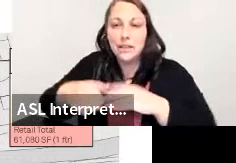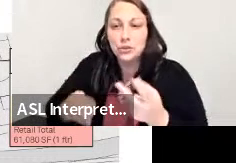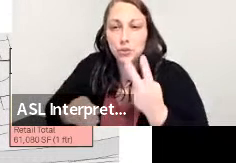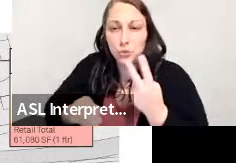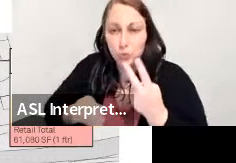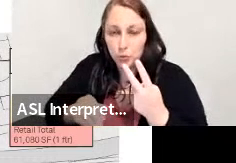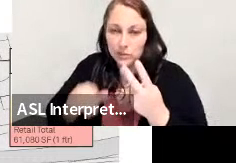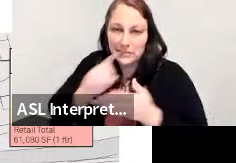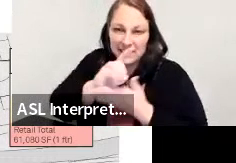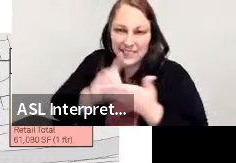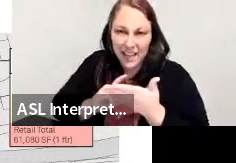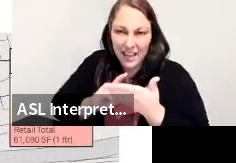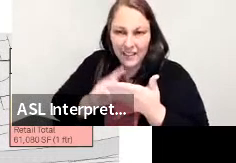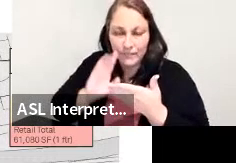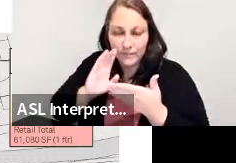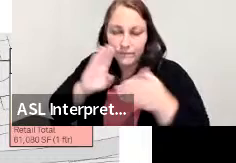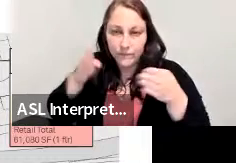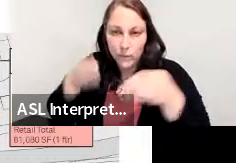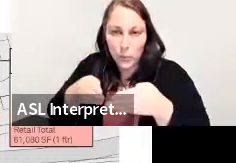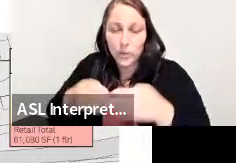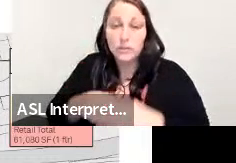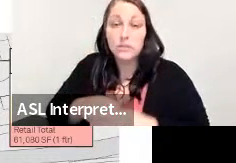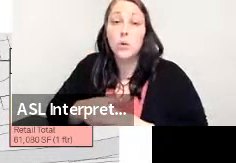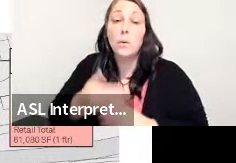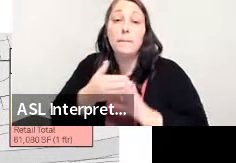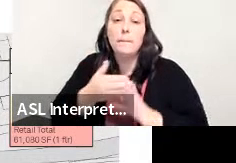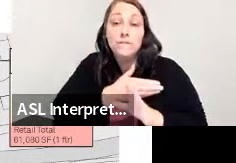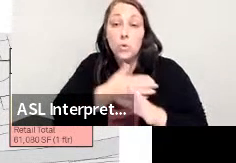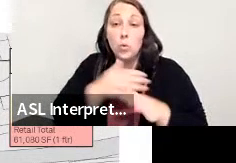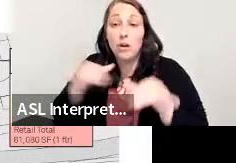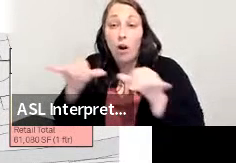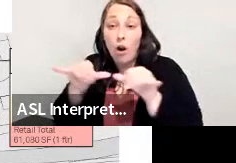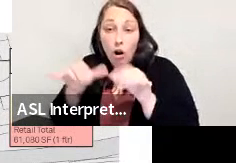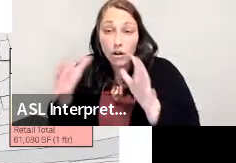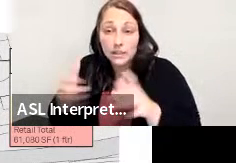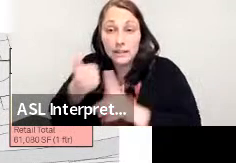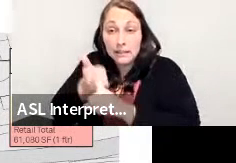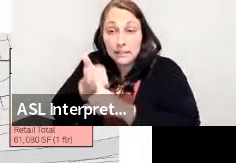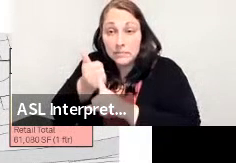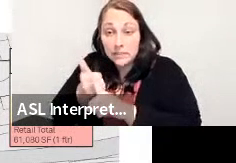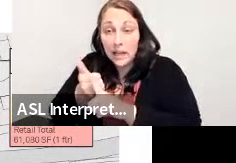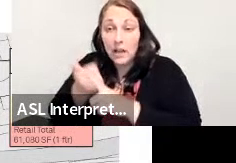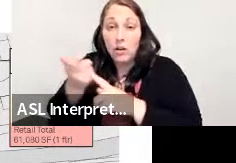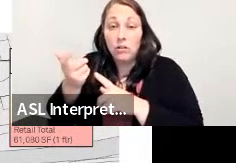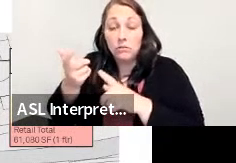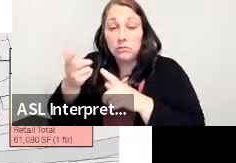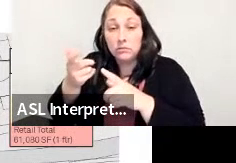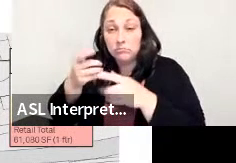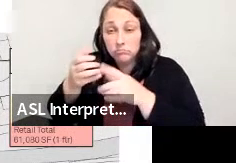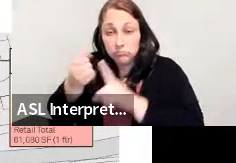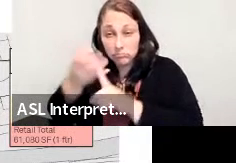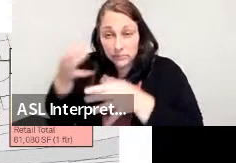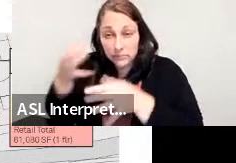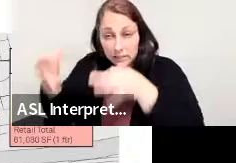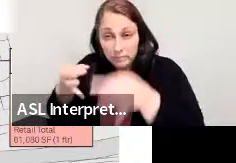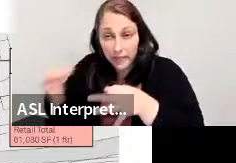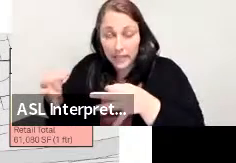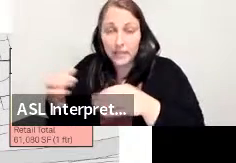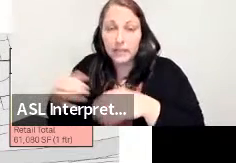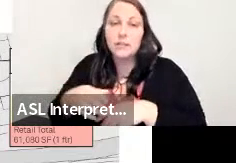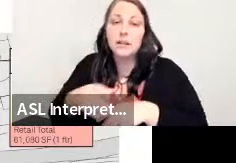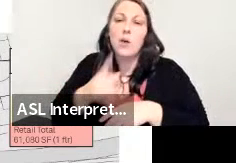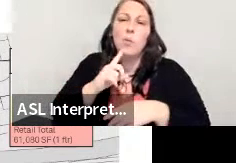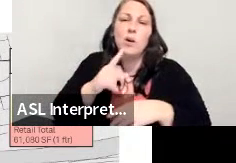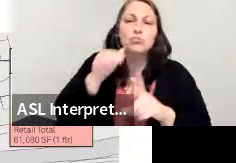off to the architects for the design portion, I wanted to briefly remind everyone of the community benefits, so we can move on to the next slide,